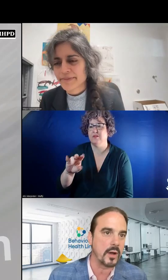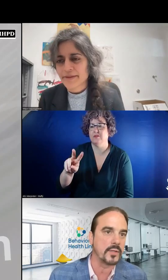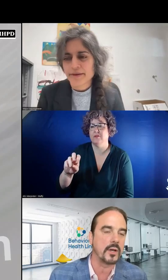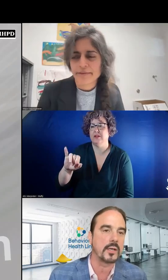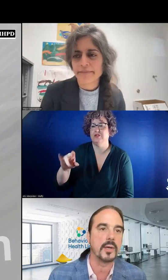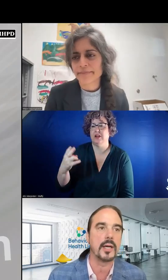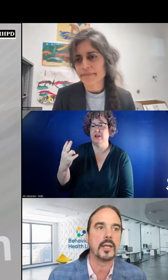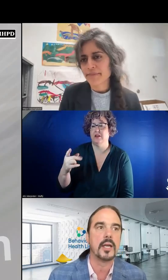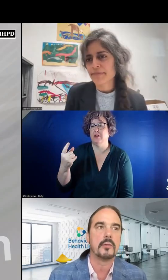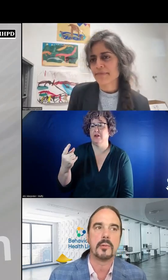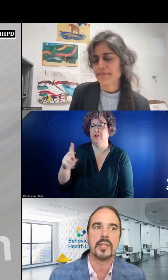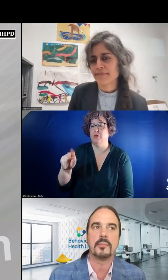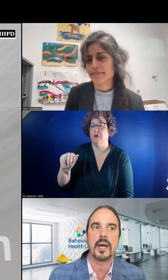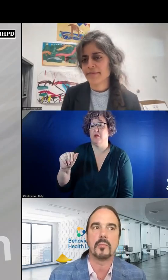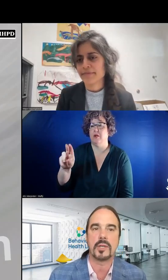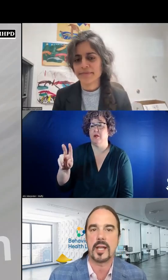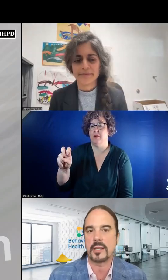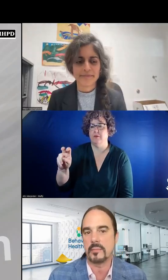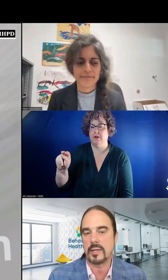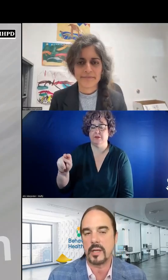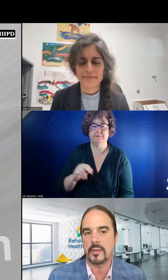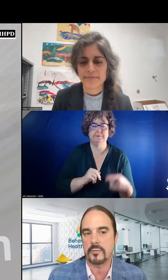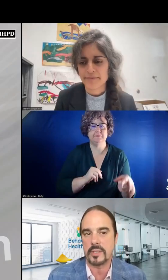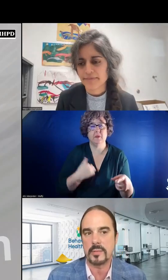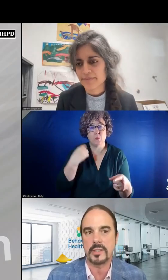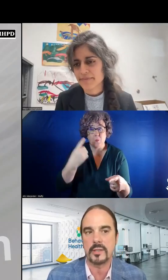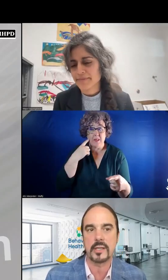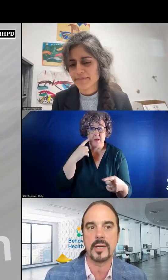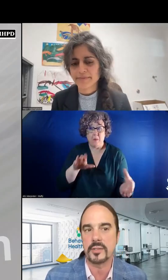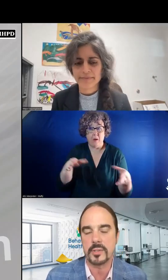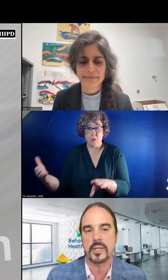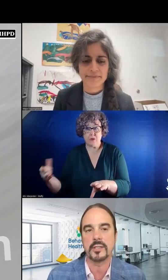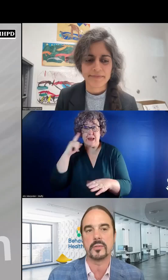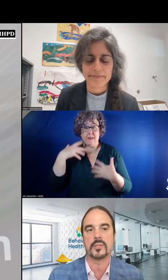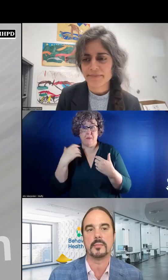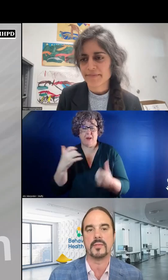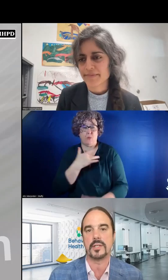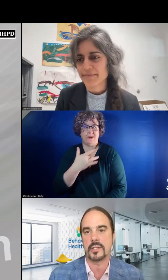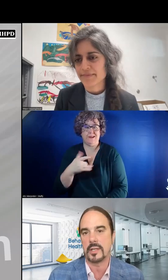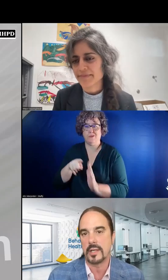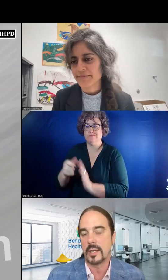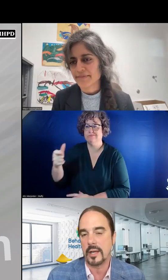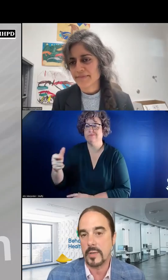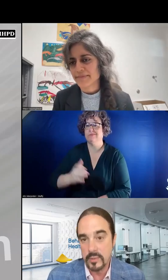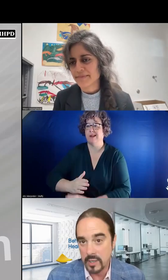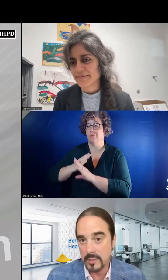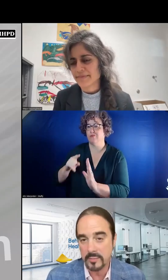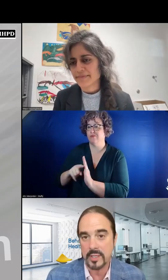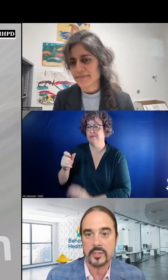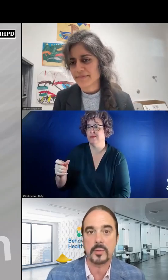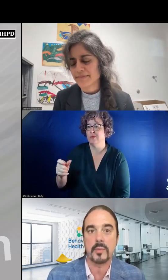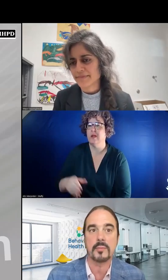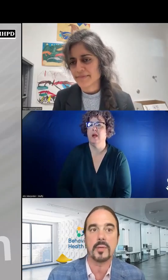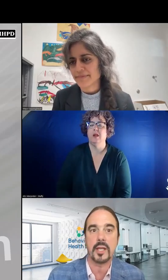something we often talk about. When we think about mortality and mental health, we typically talk about suicide and suicide prevention. We don't talk about